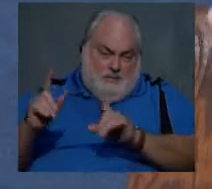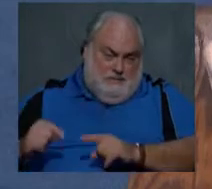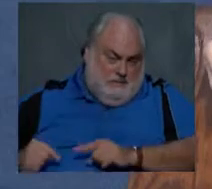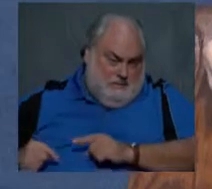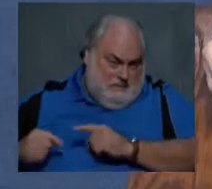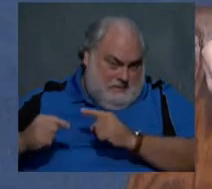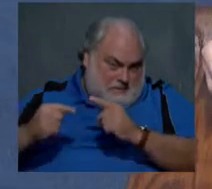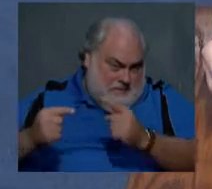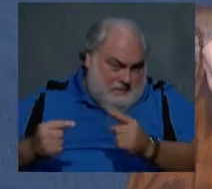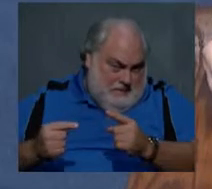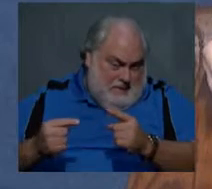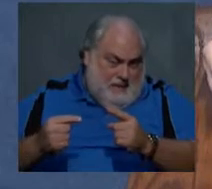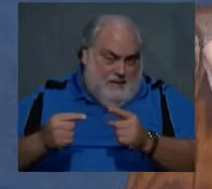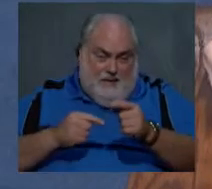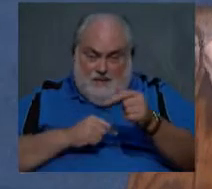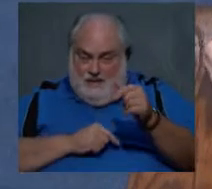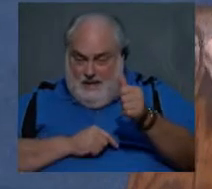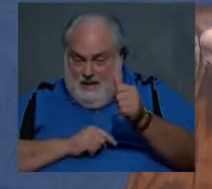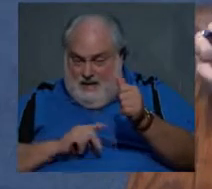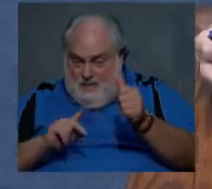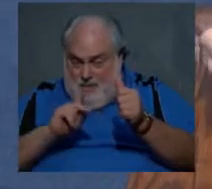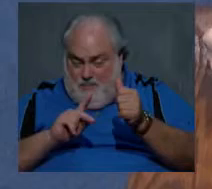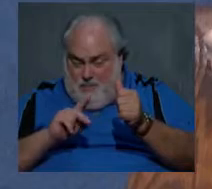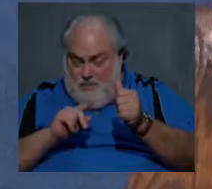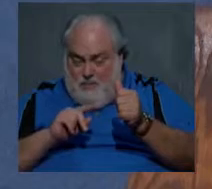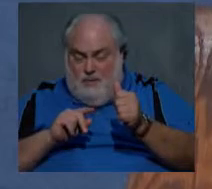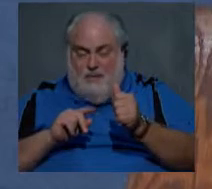applicant proposes to have 10 employees.